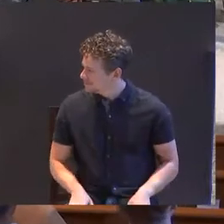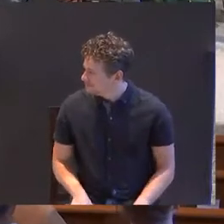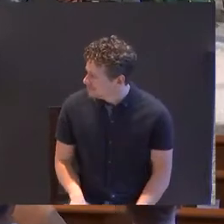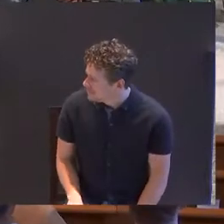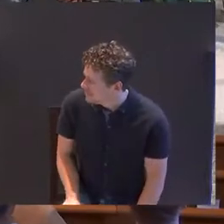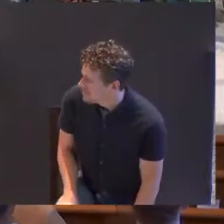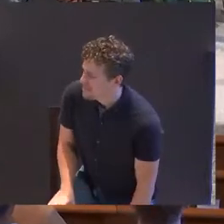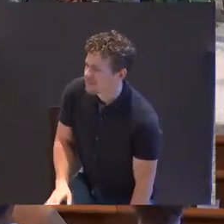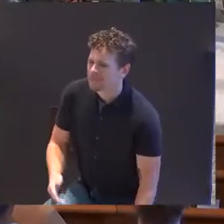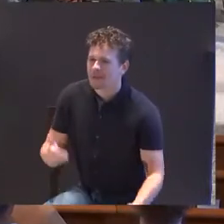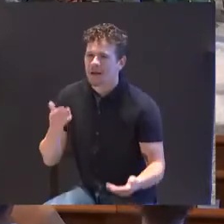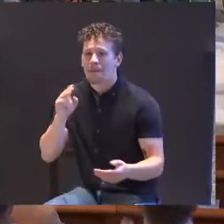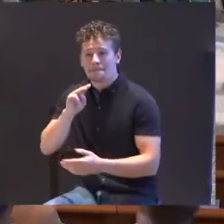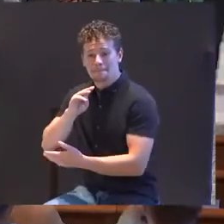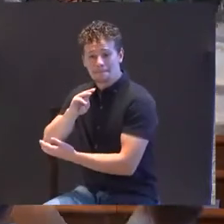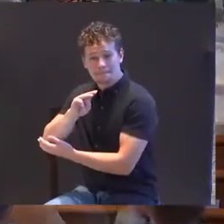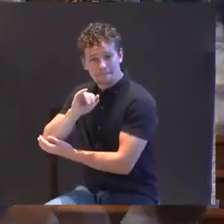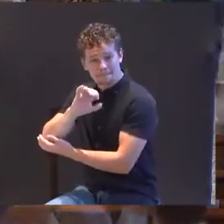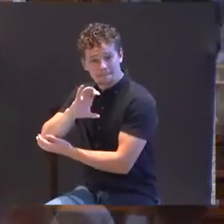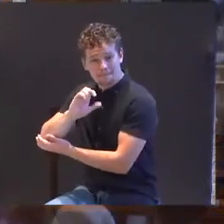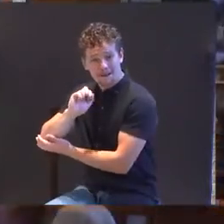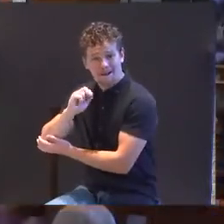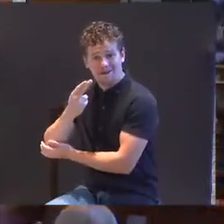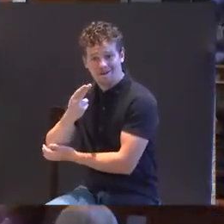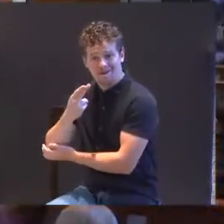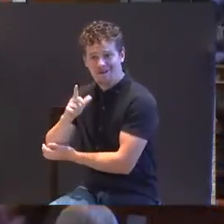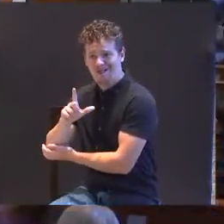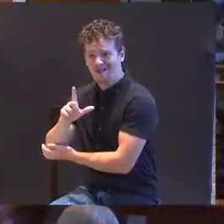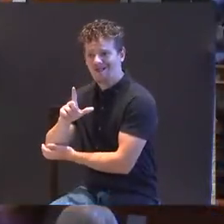It's good to have Michael Monroe back in the house with us.